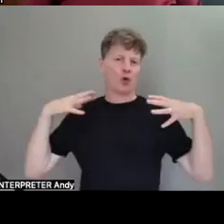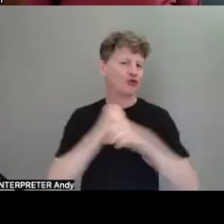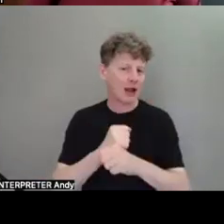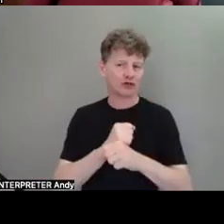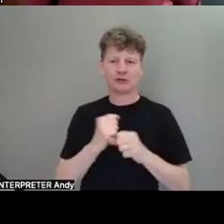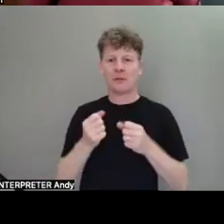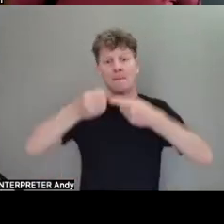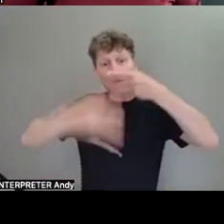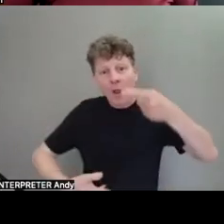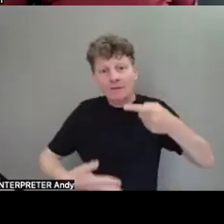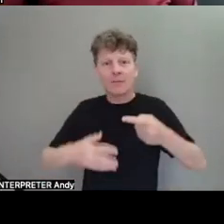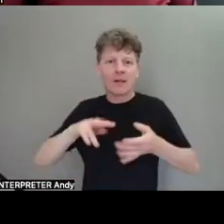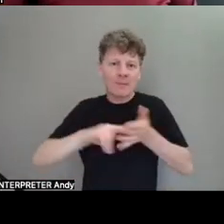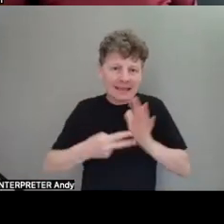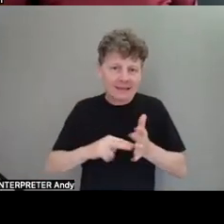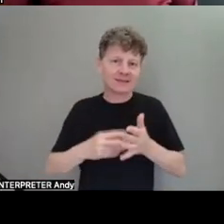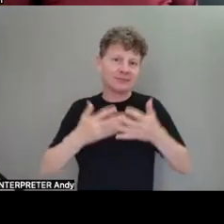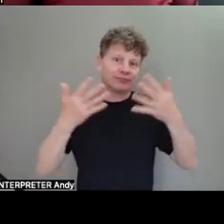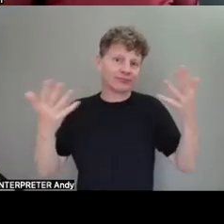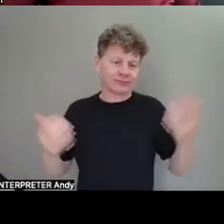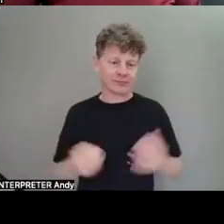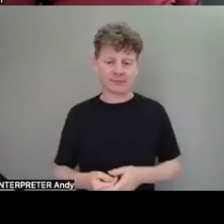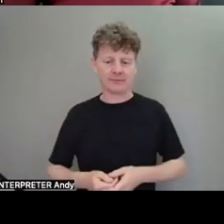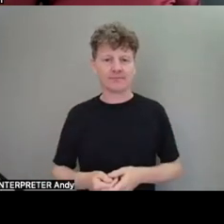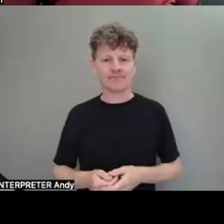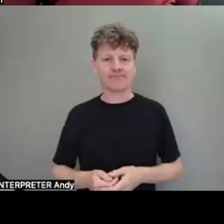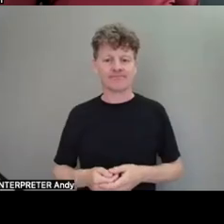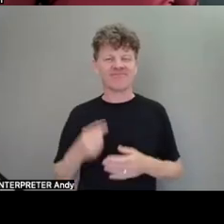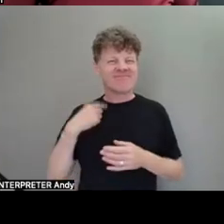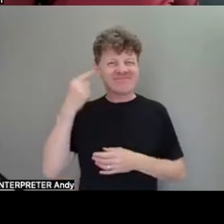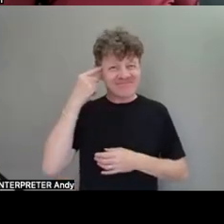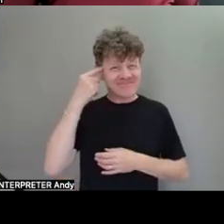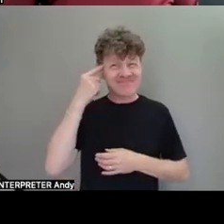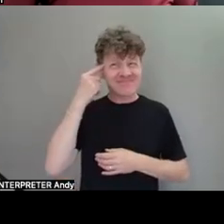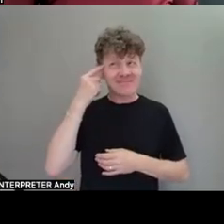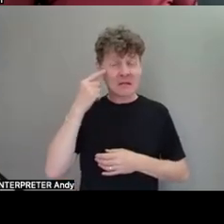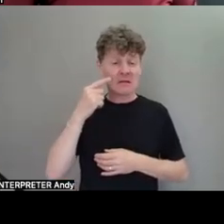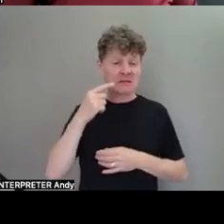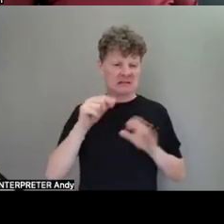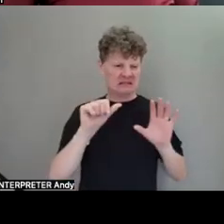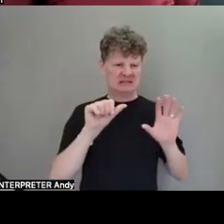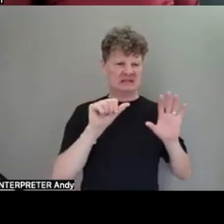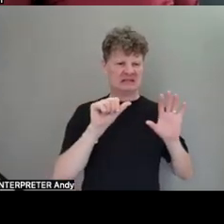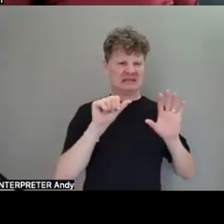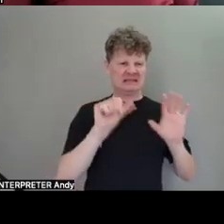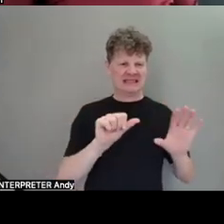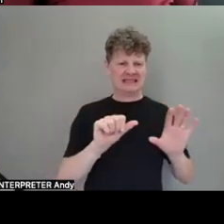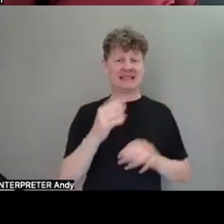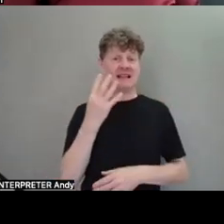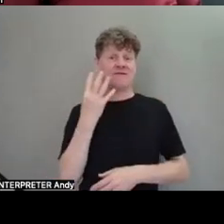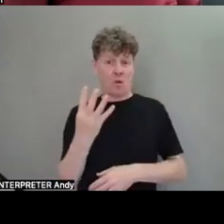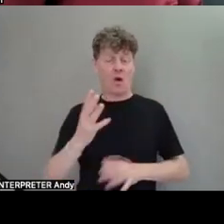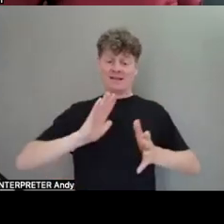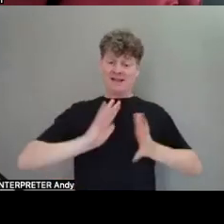meanings. And all in all, I think we ended up with about 64 signs that went